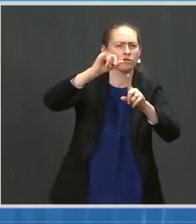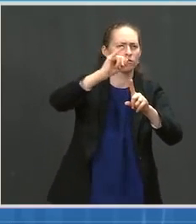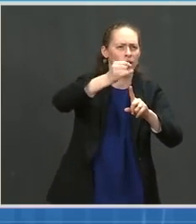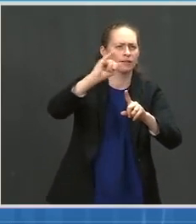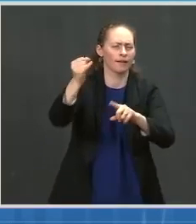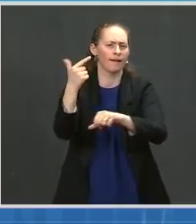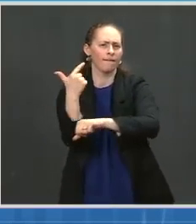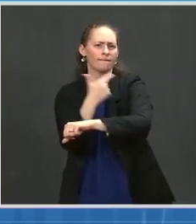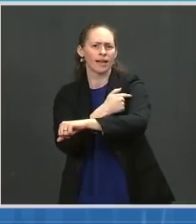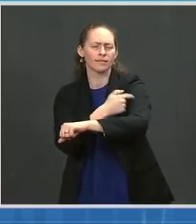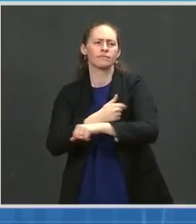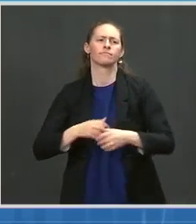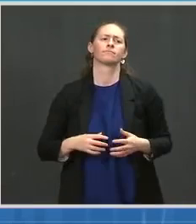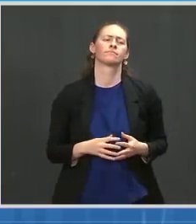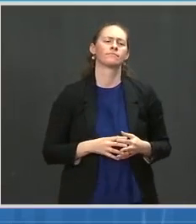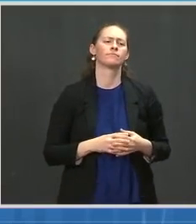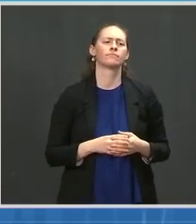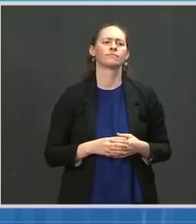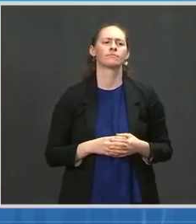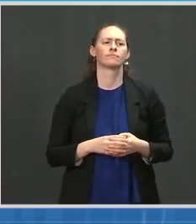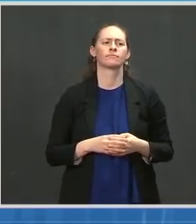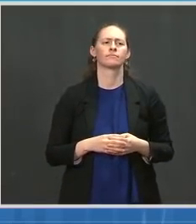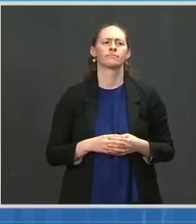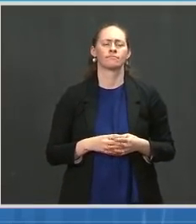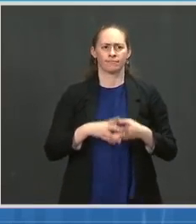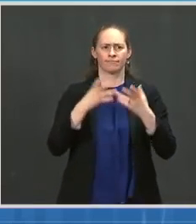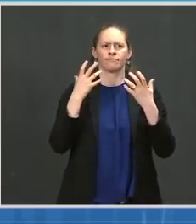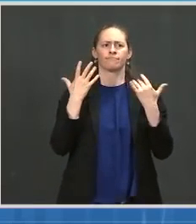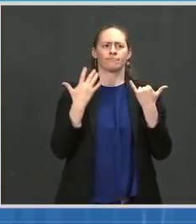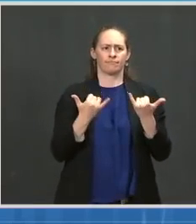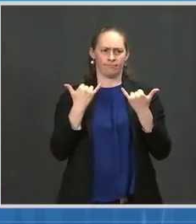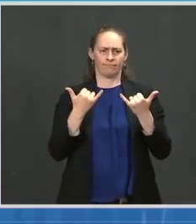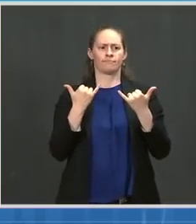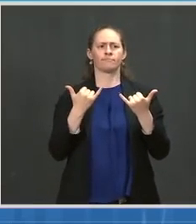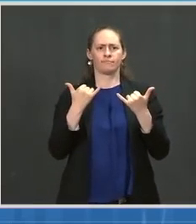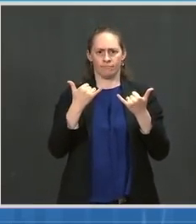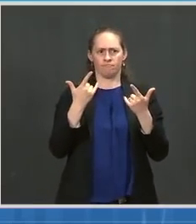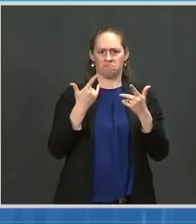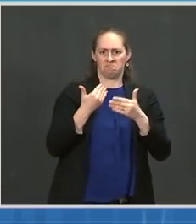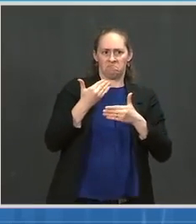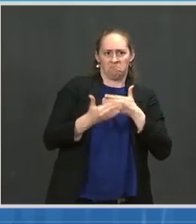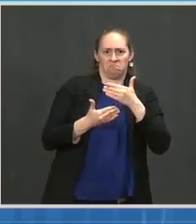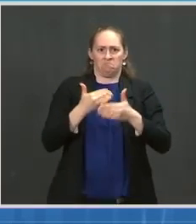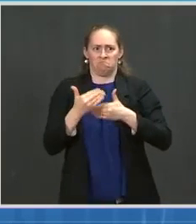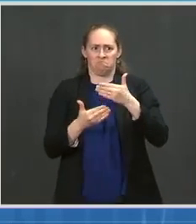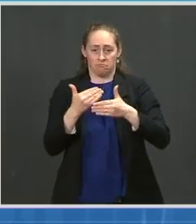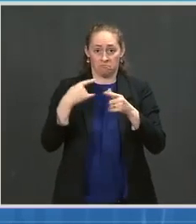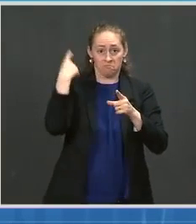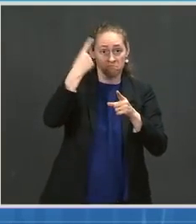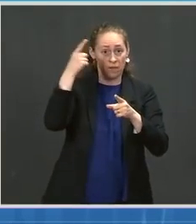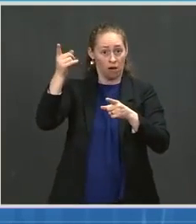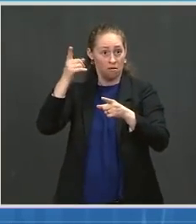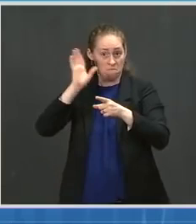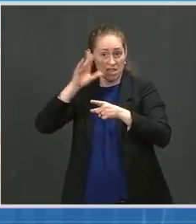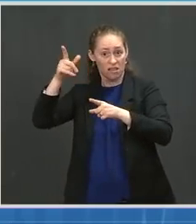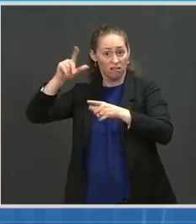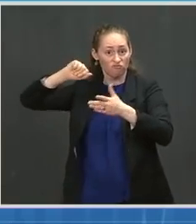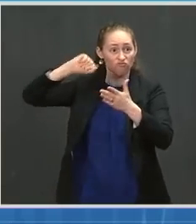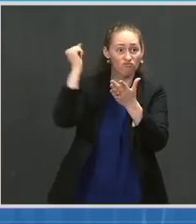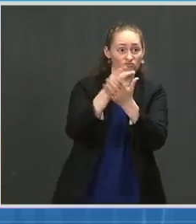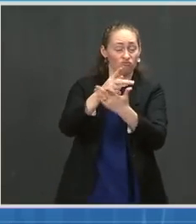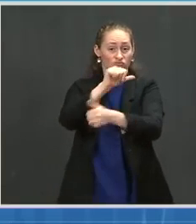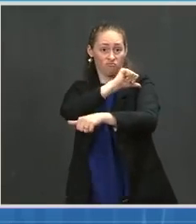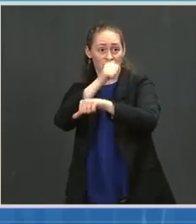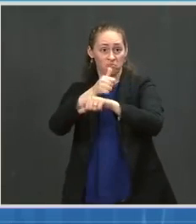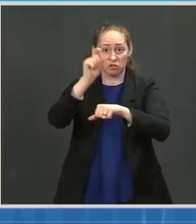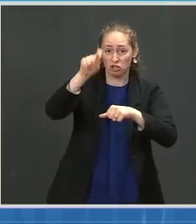is authorized, their production will rise to up to 8 million per week by the end of the month. Is that correct? And